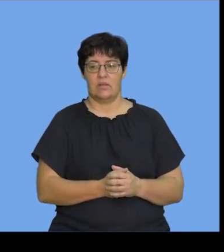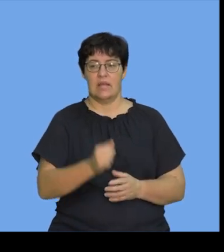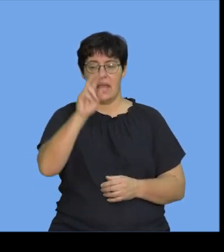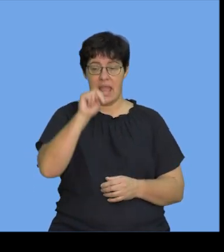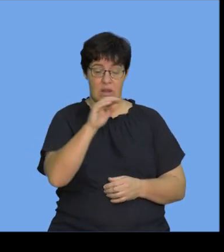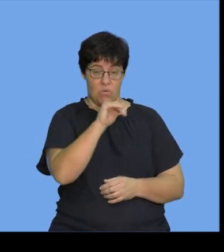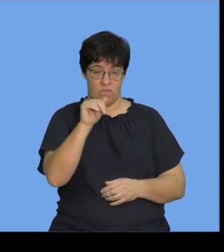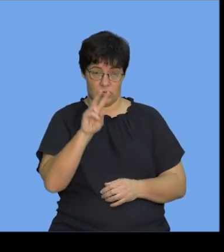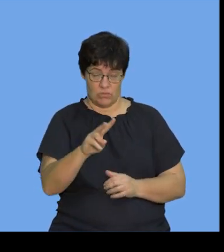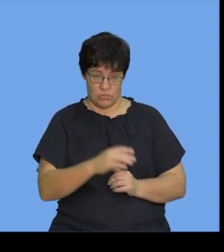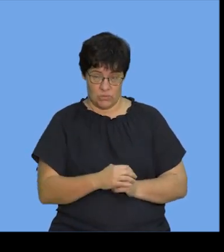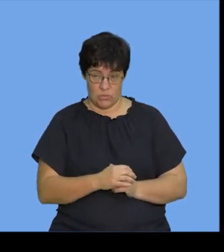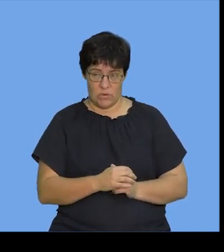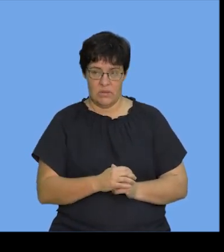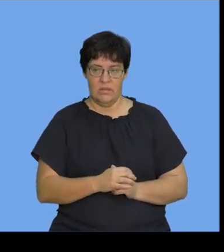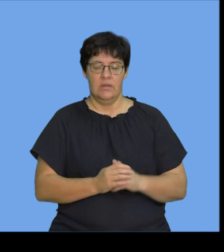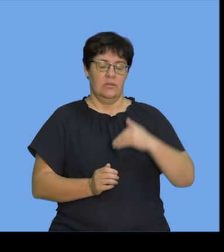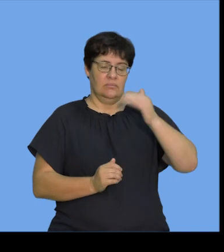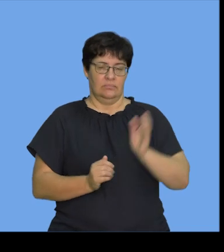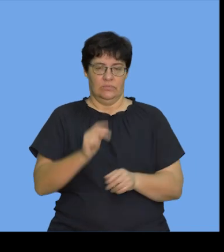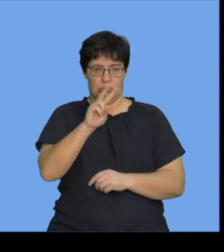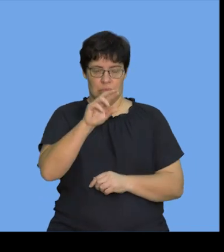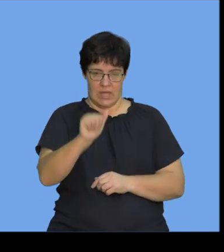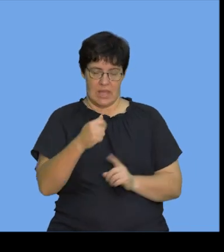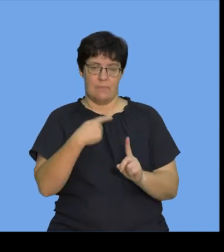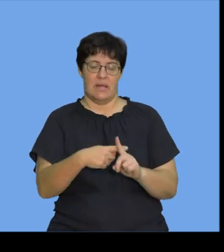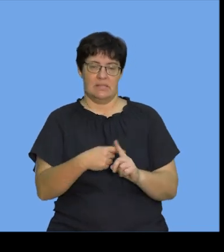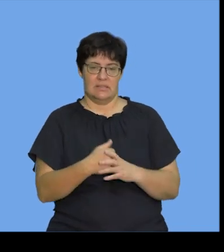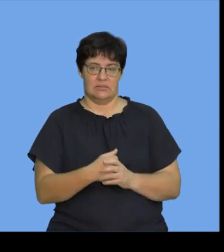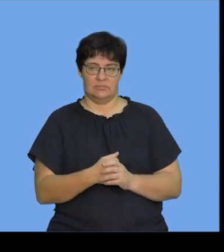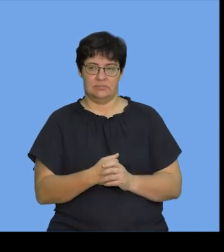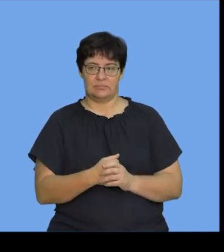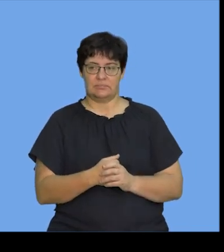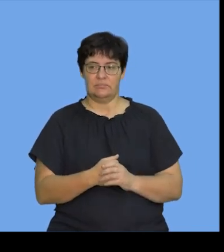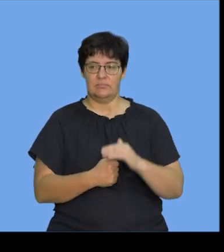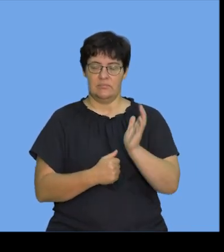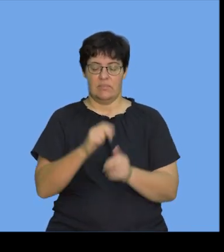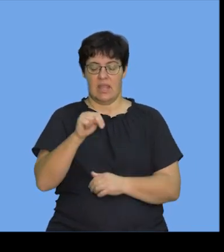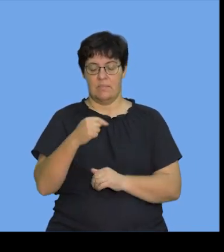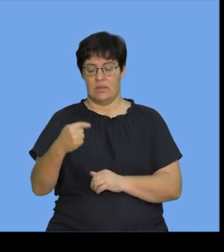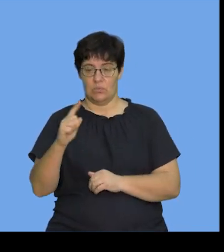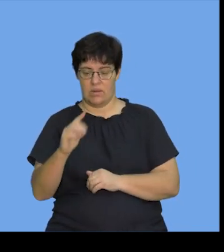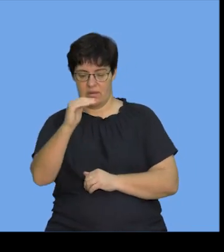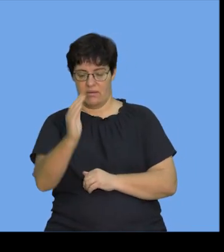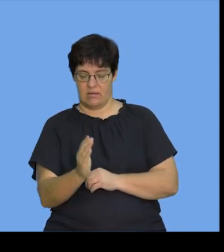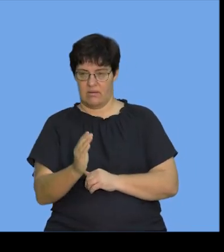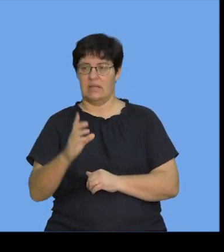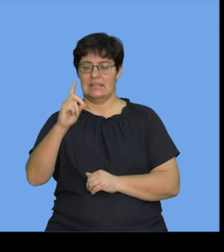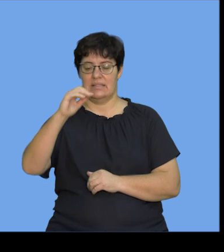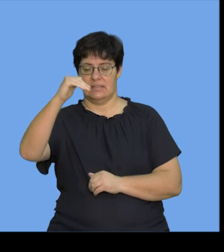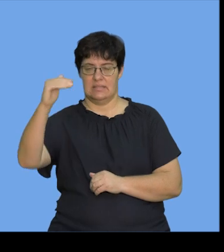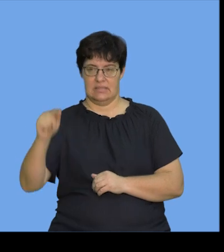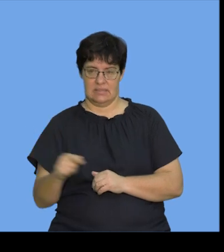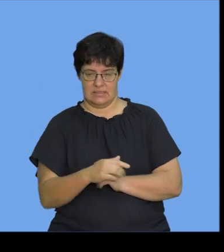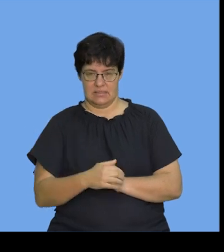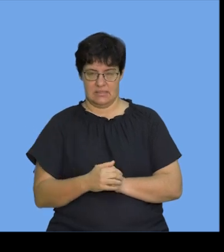2 into 2a plus n minus 1 multiplied by d. But